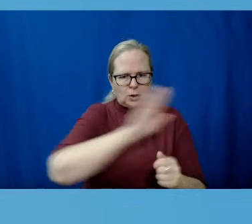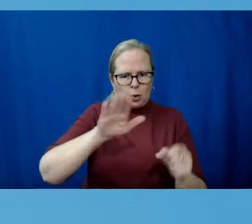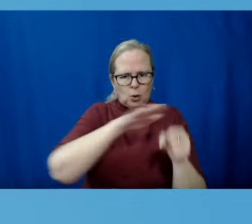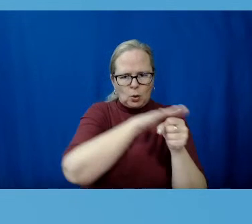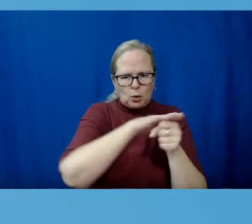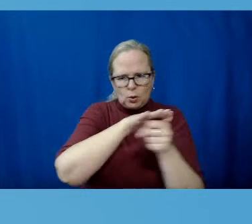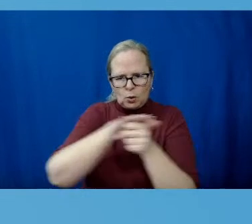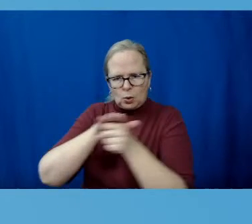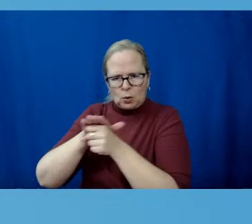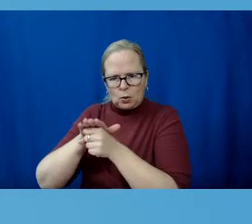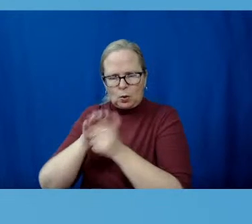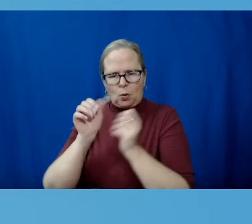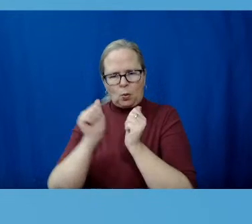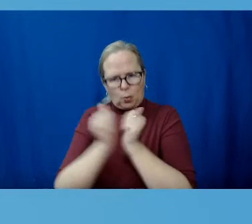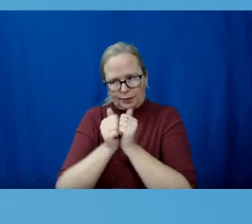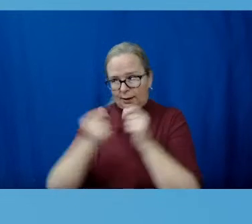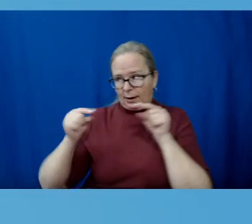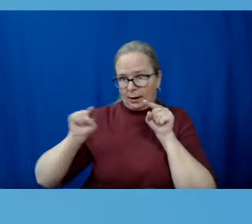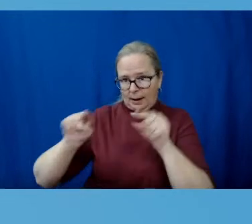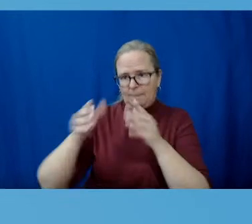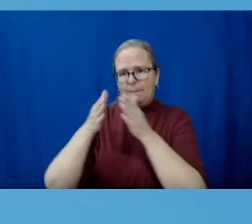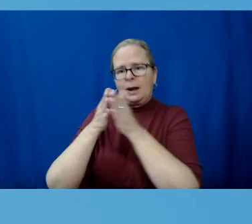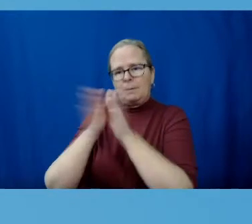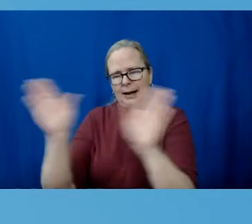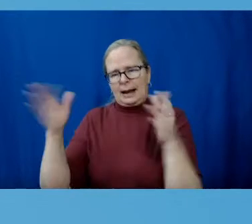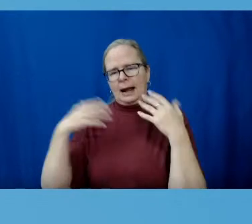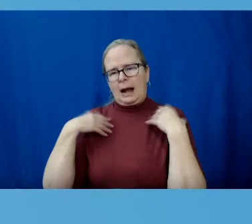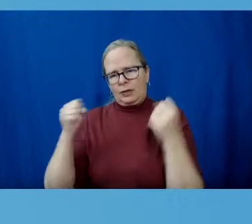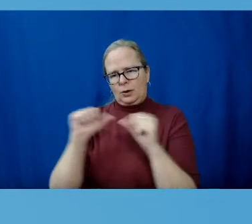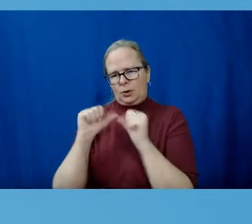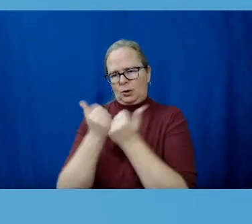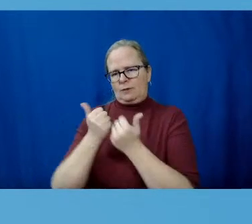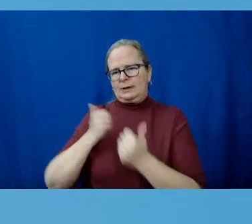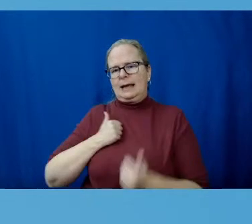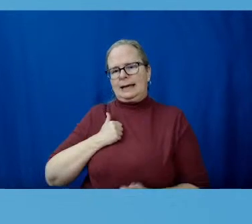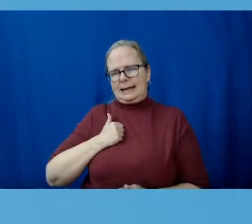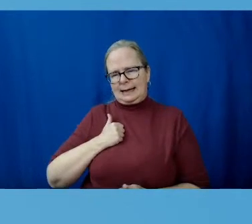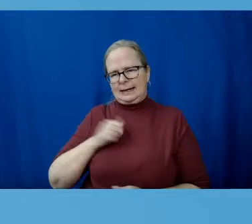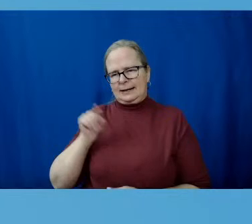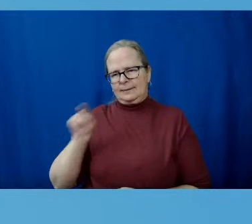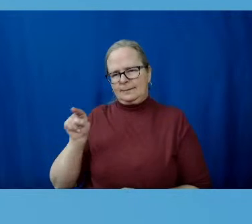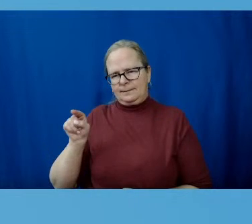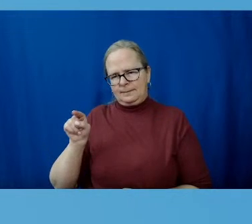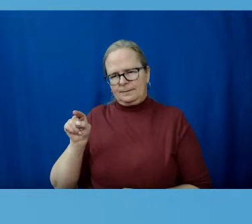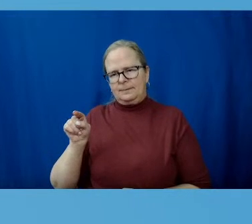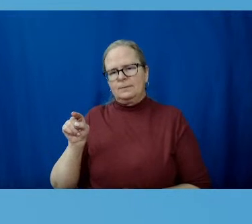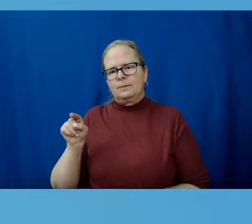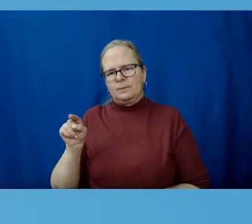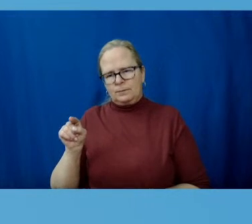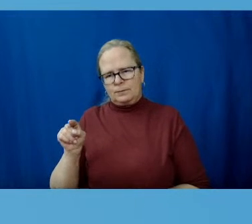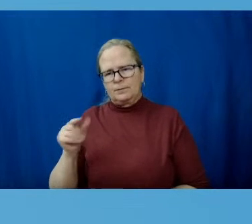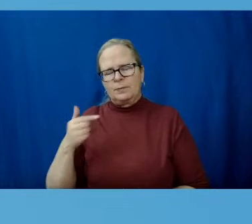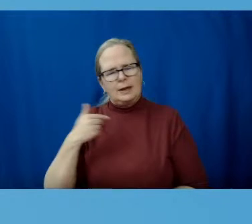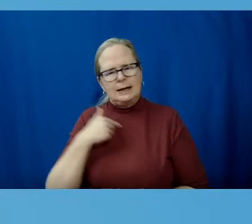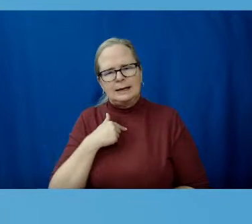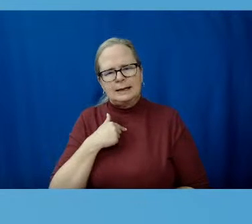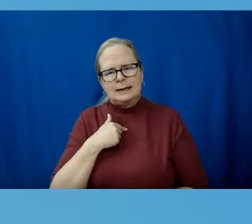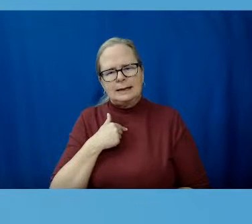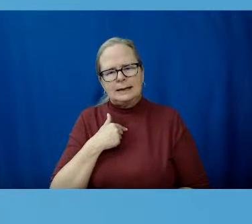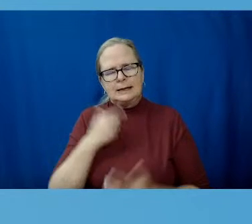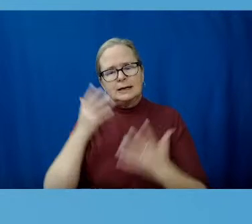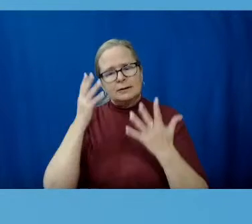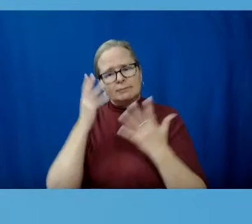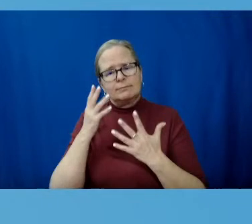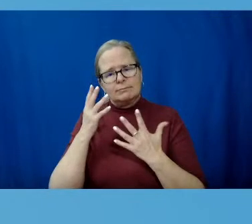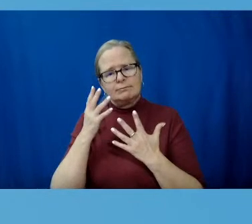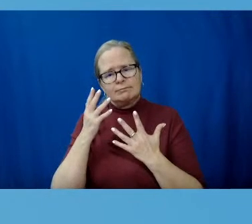it saddens me to no end that we have been in this state for the last,